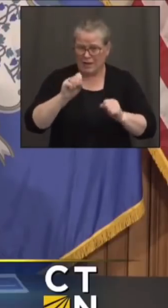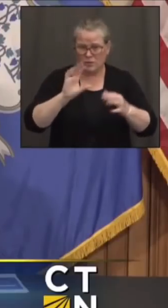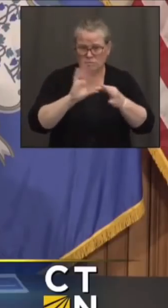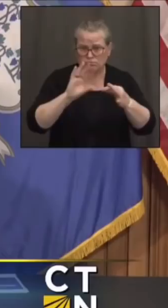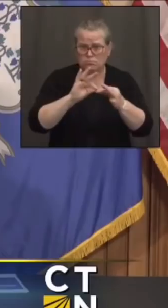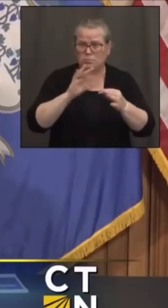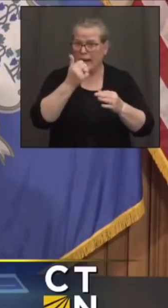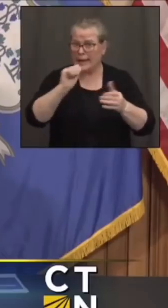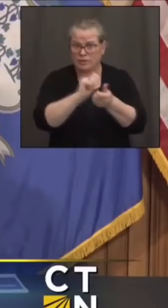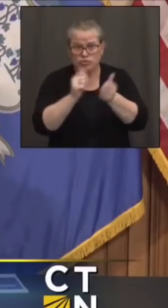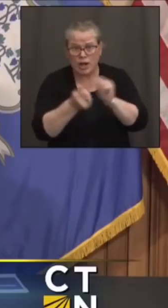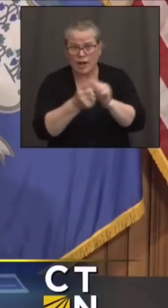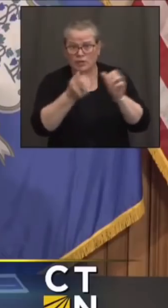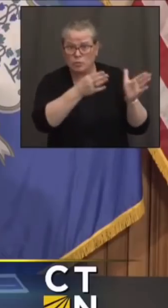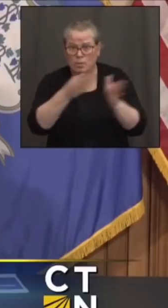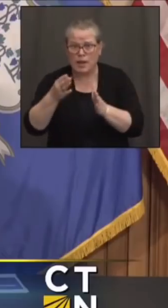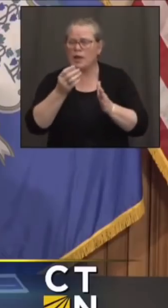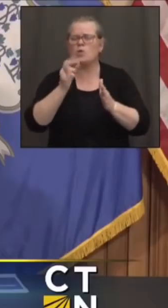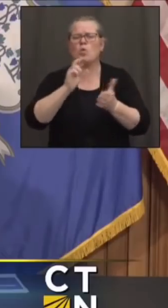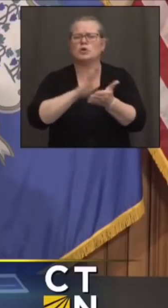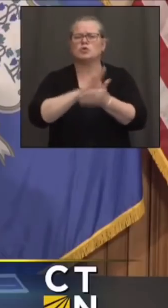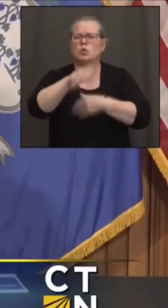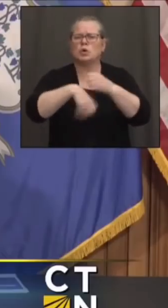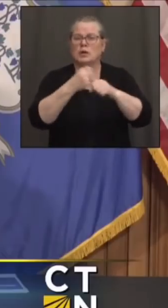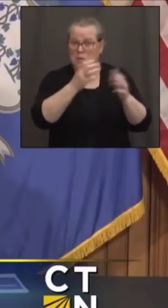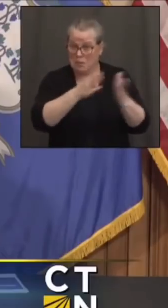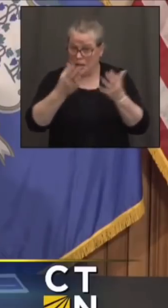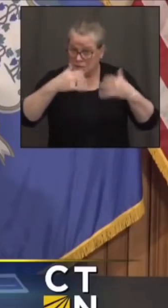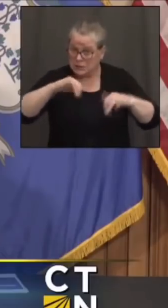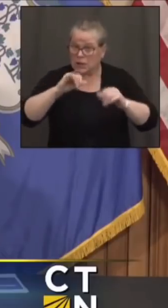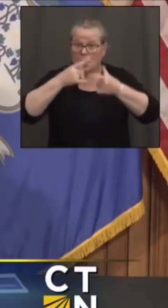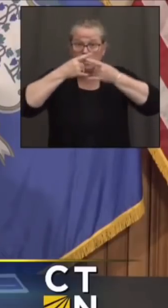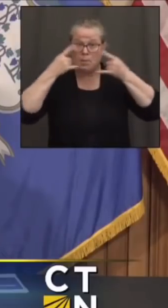that's still what the school year is going to be looking like.